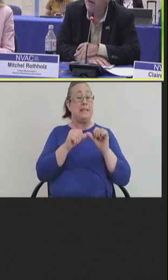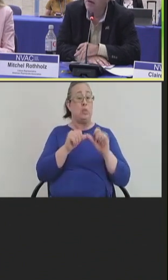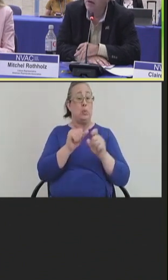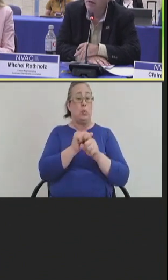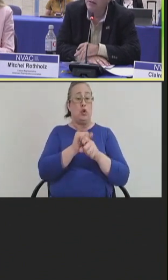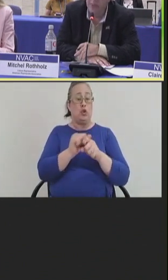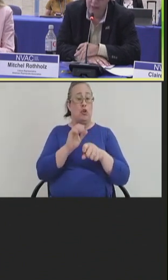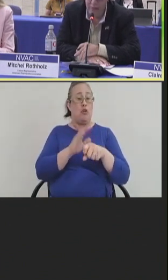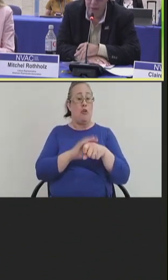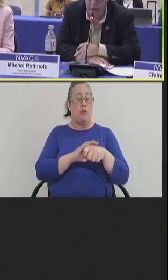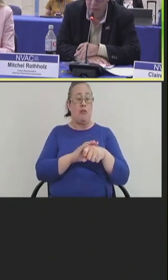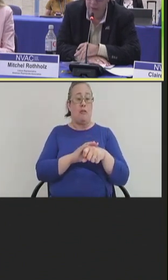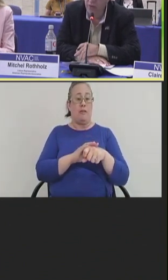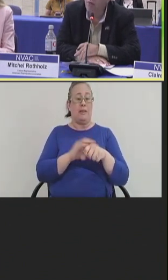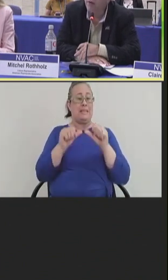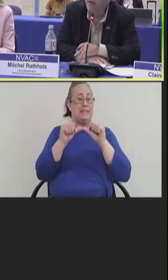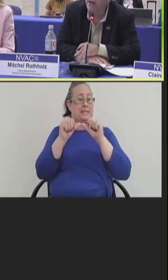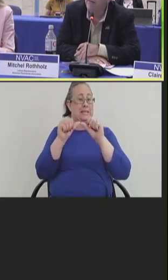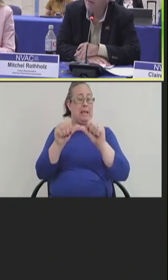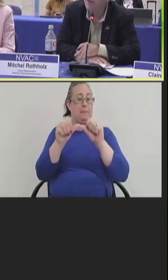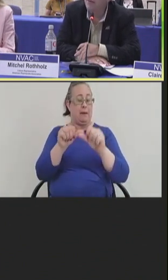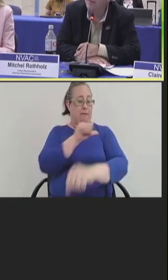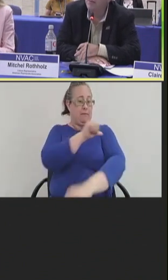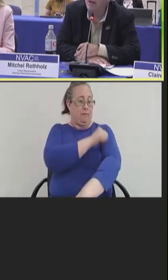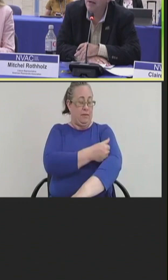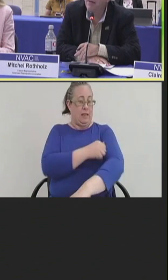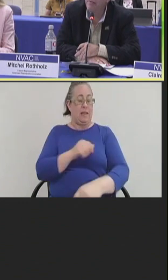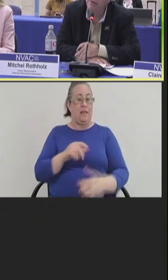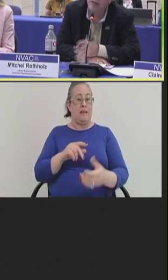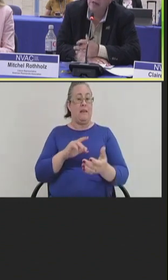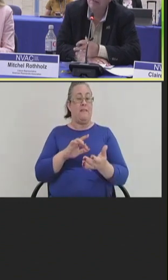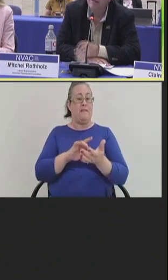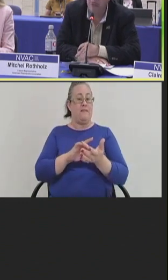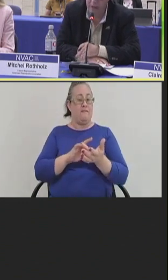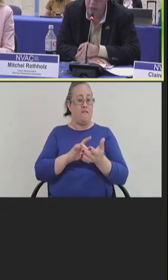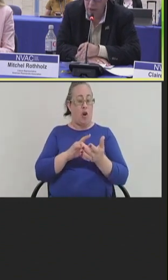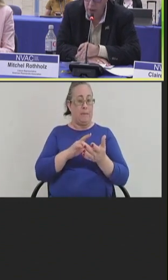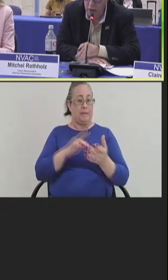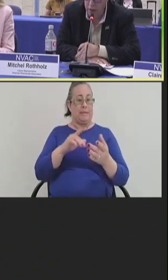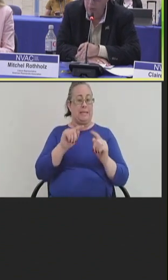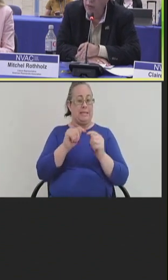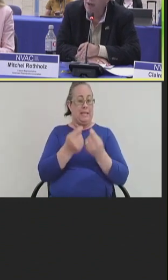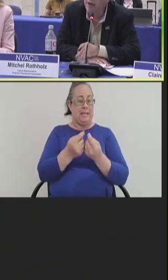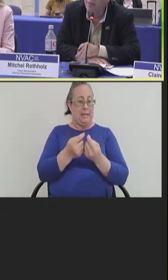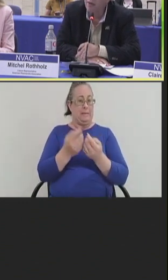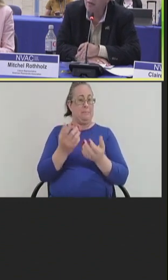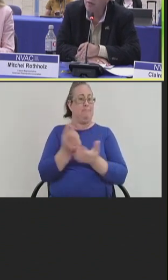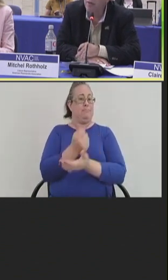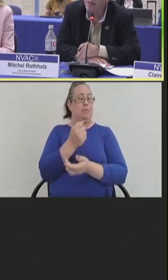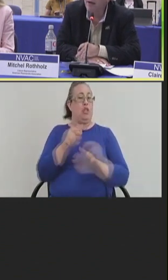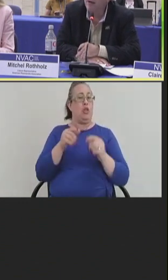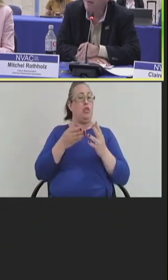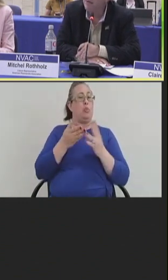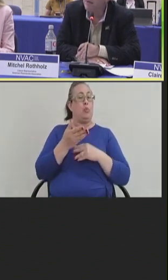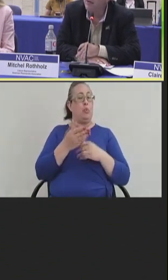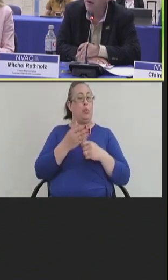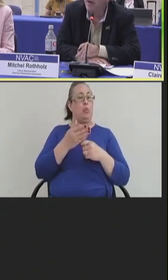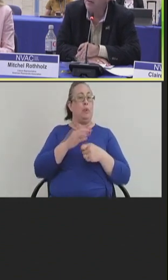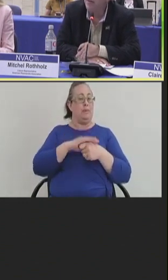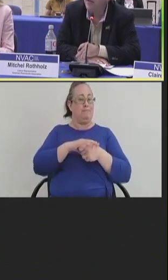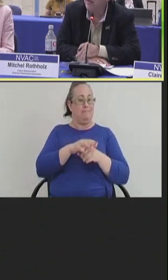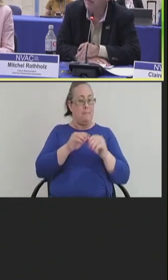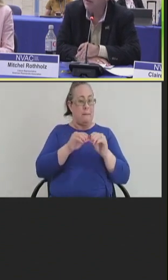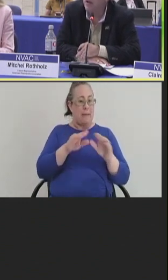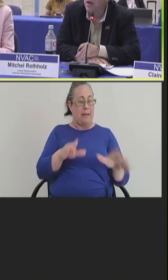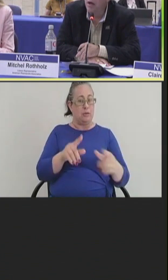on statement of the authority that pharmacists obtain, pharmacy teams obtained during the pandemic through the PrEP Act amendments, and trying to